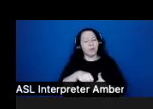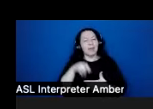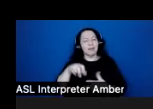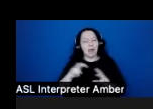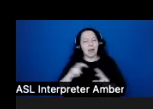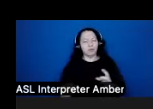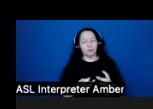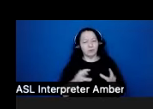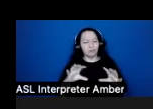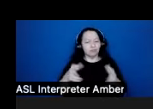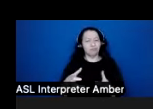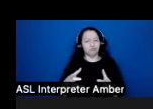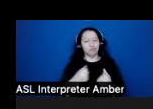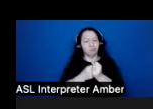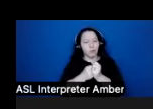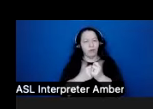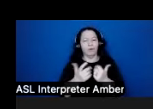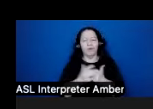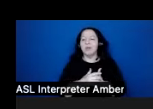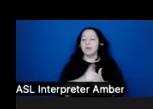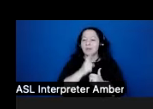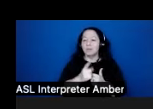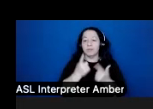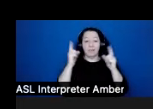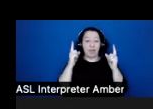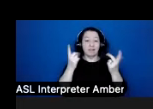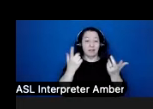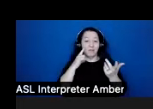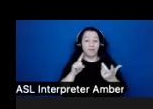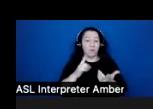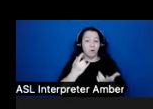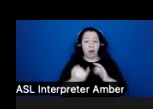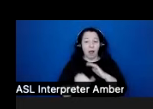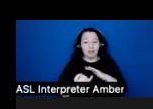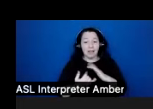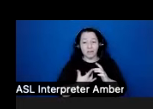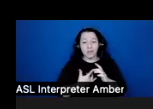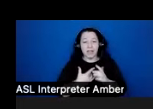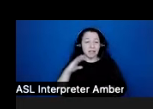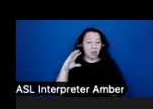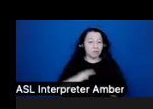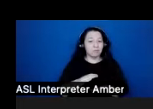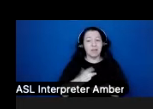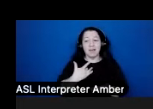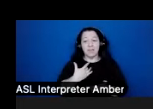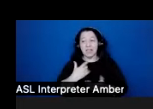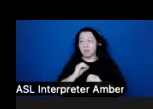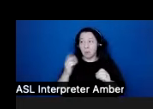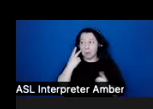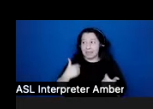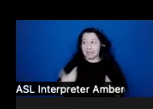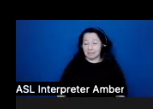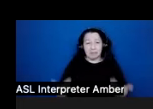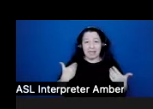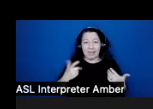right? So it's effective to reduce isolation and feelings of invisibility, like we just mentioned, to